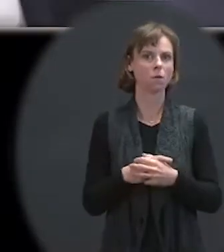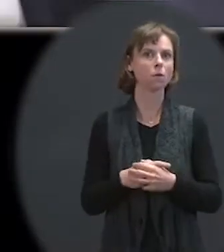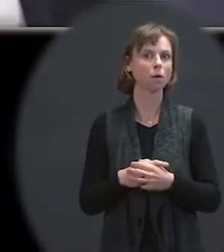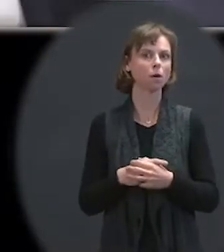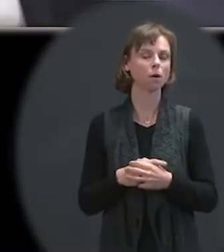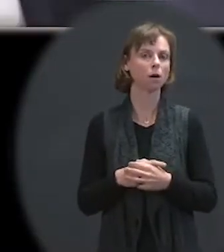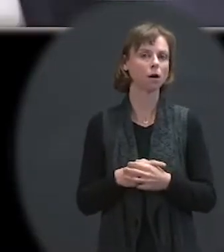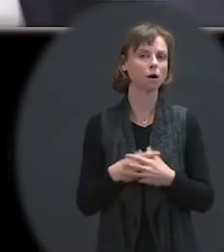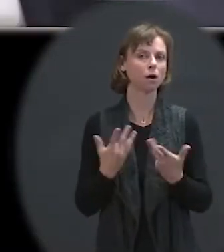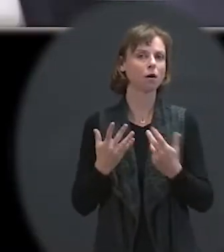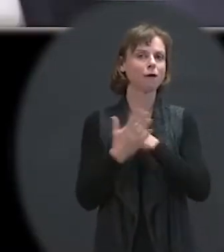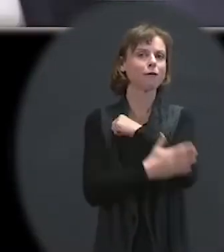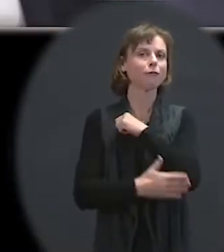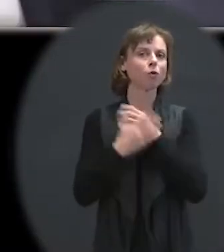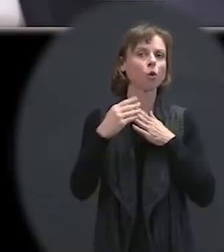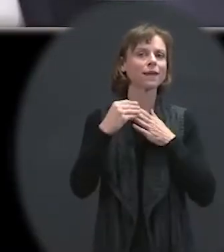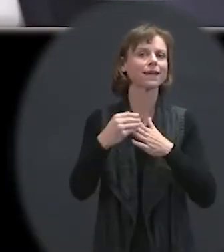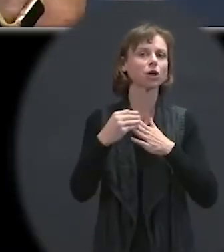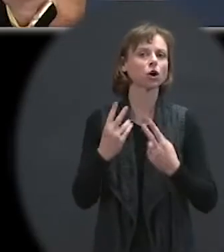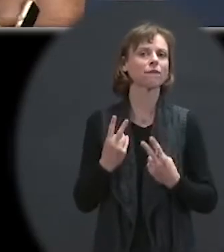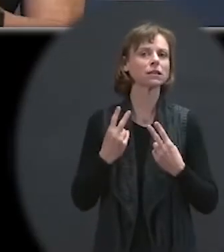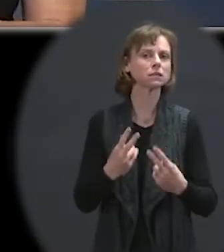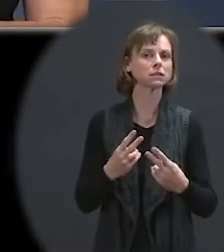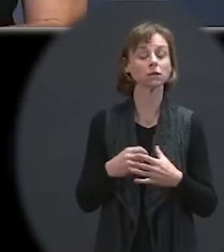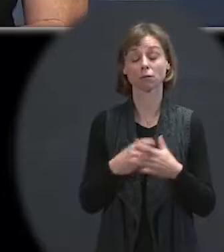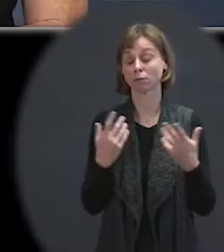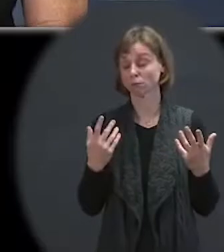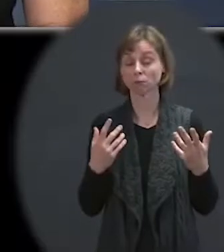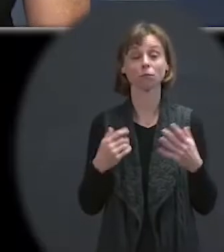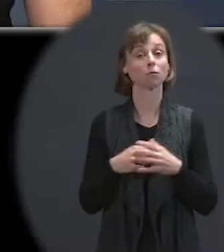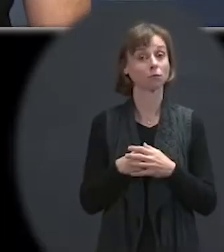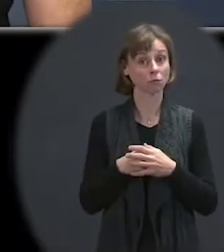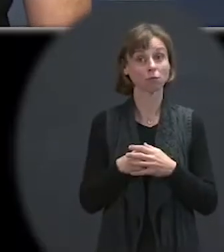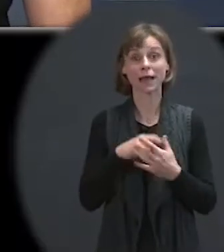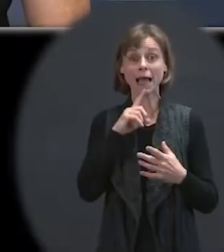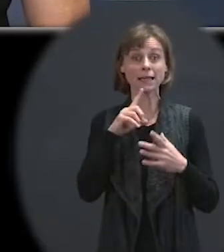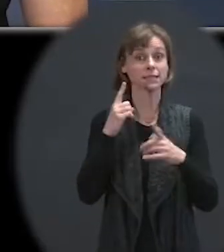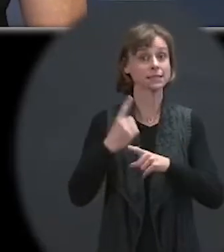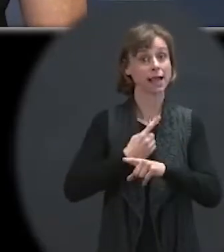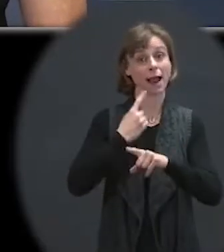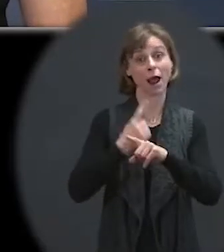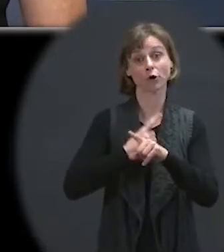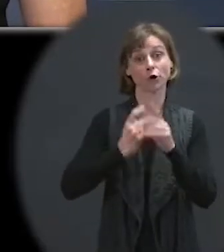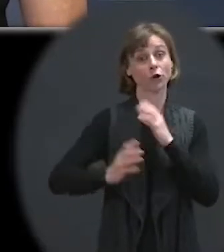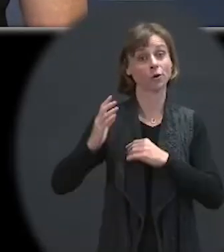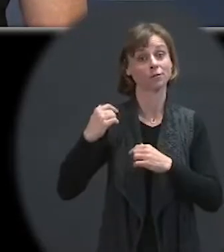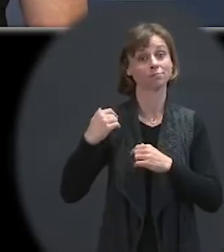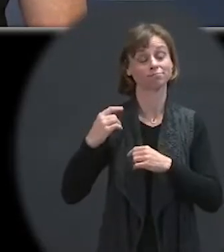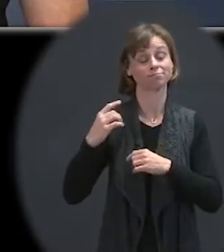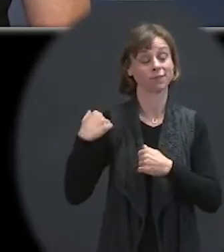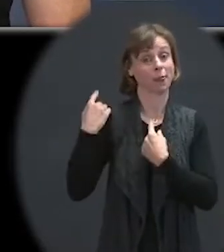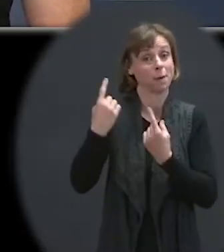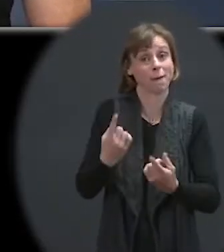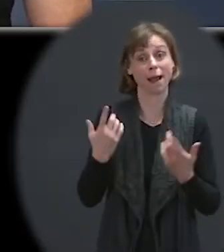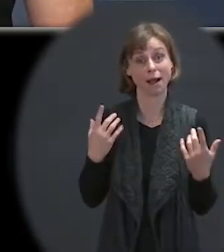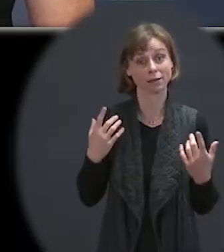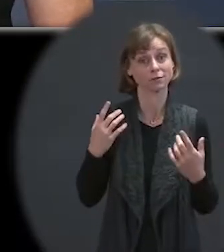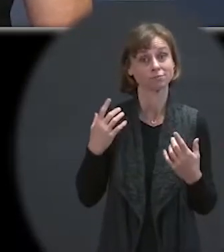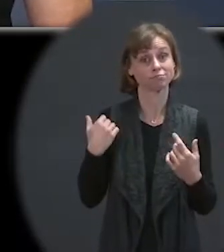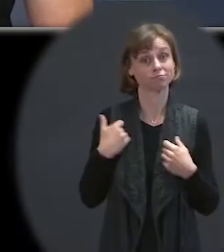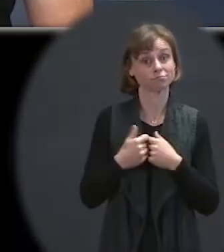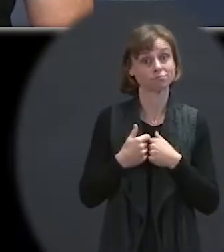future foreign leader visits? It certainly has been standard in the past, and I can assure you that in the future there will